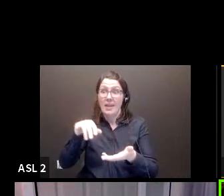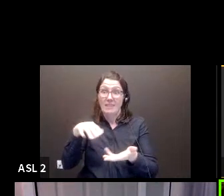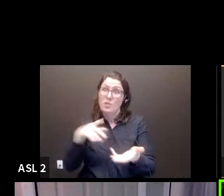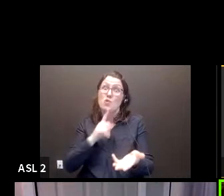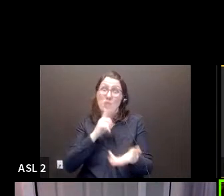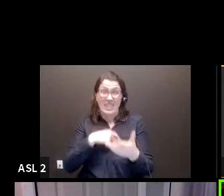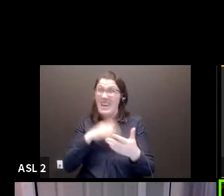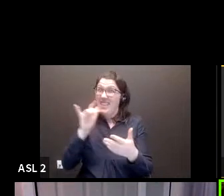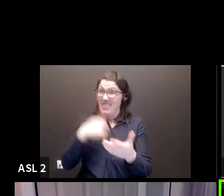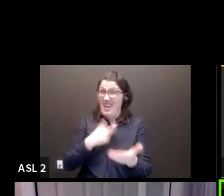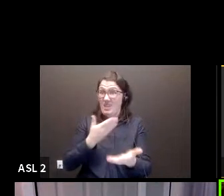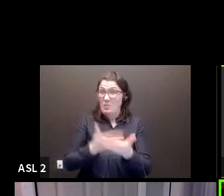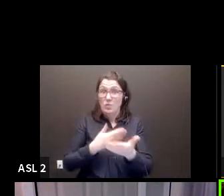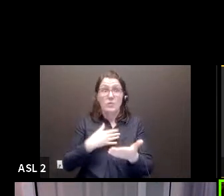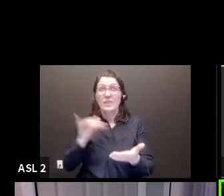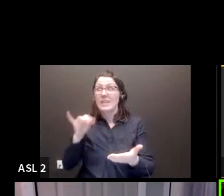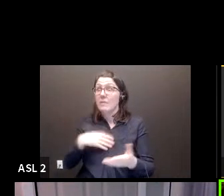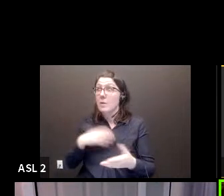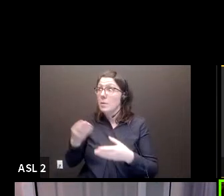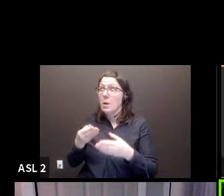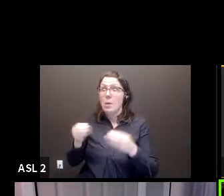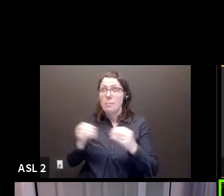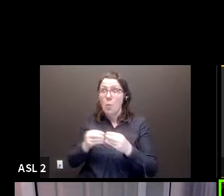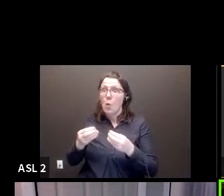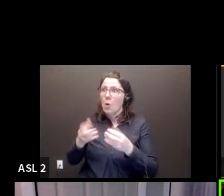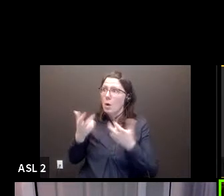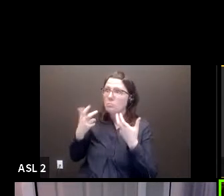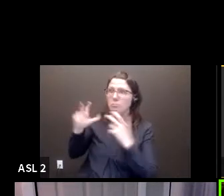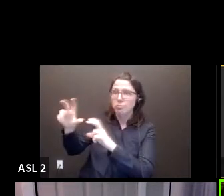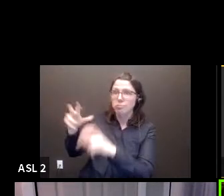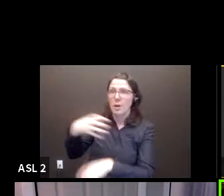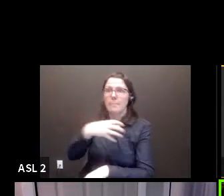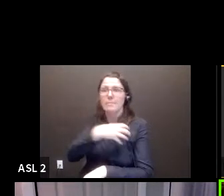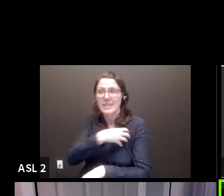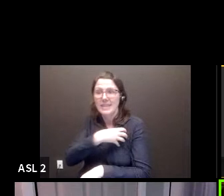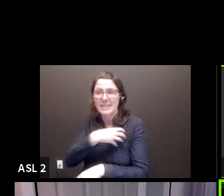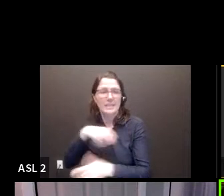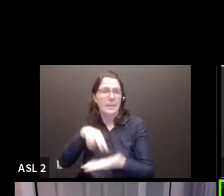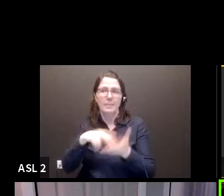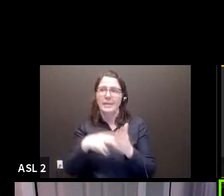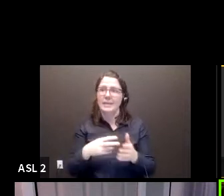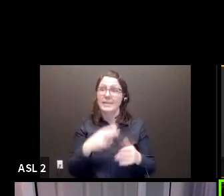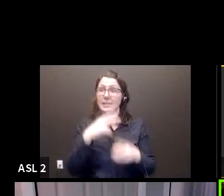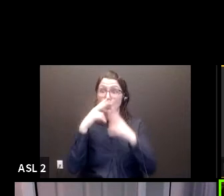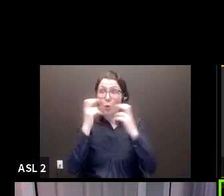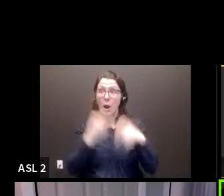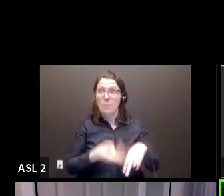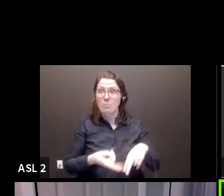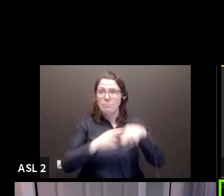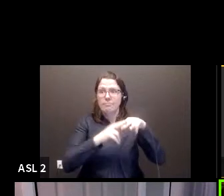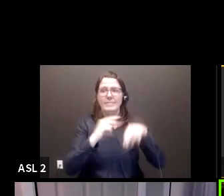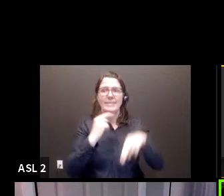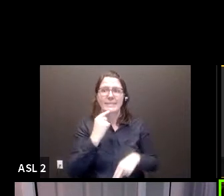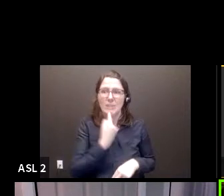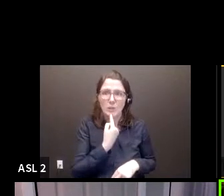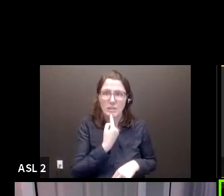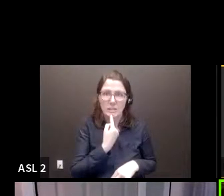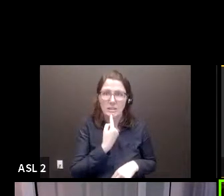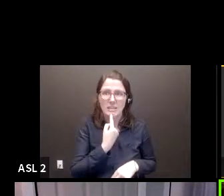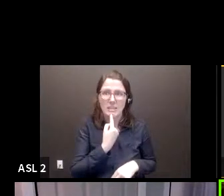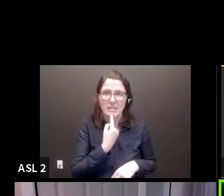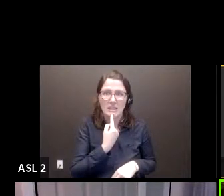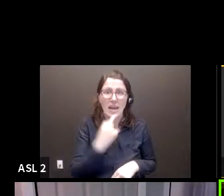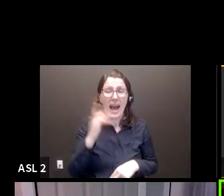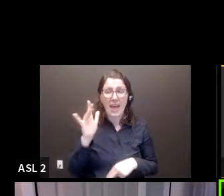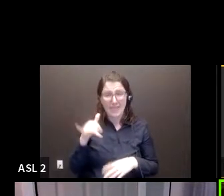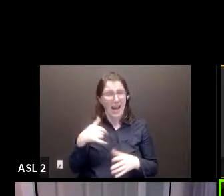have and and the more police you have the more severe crime you have and i'm not suggesting that that is is a reasonable